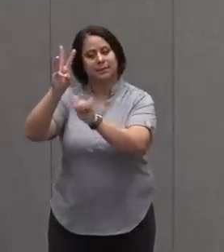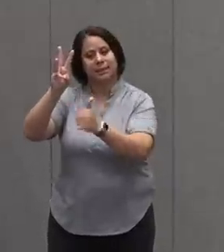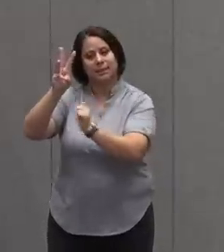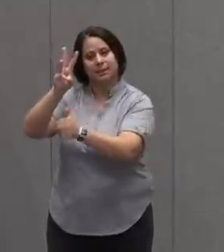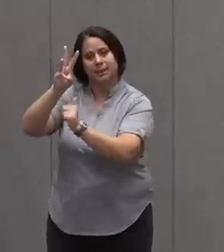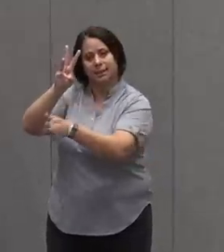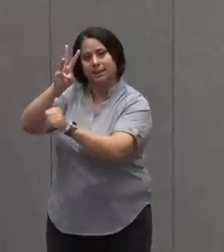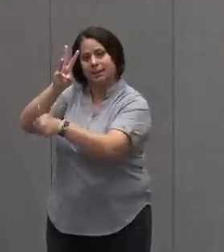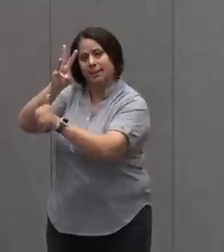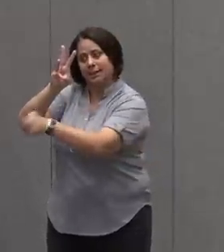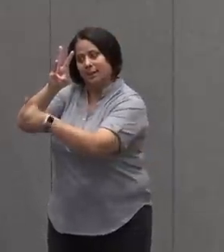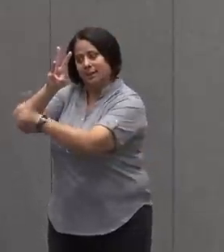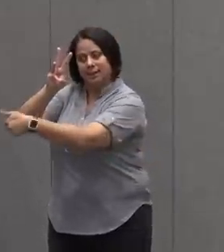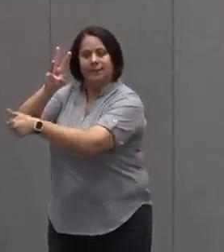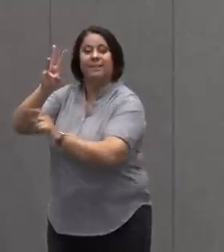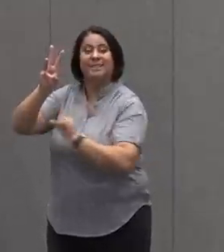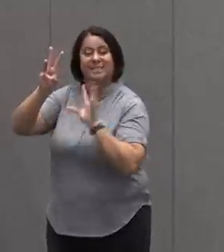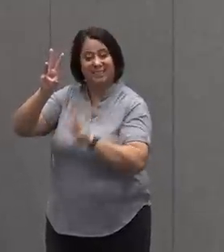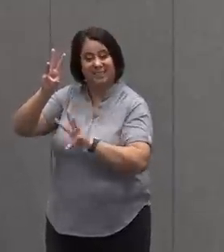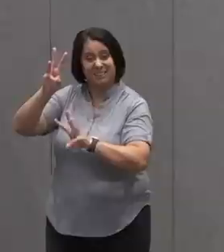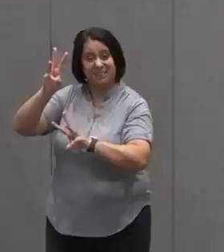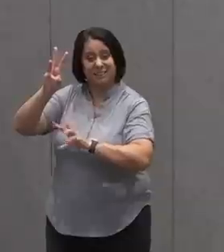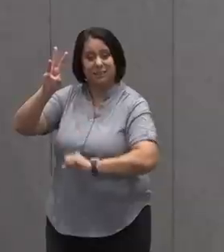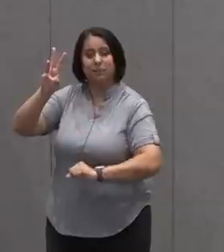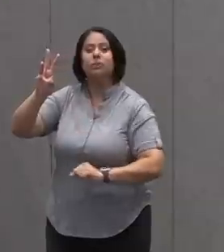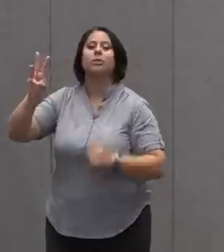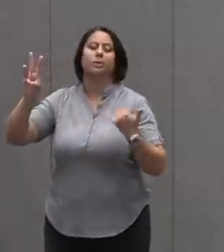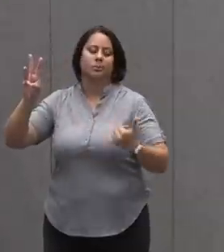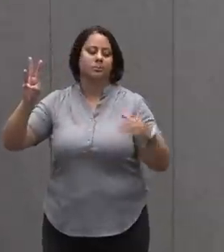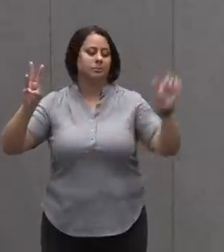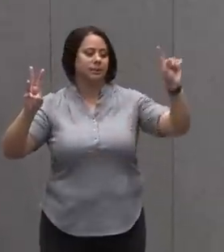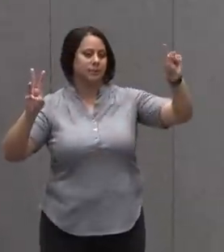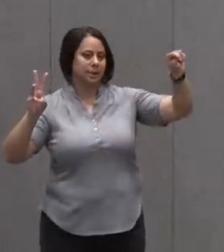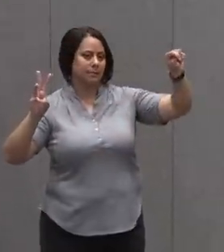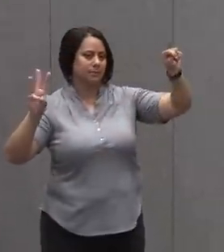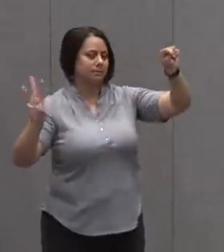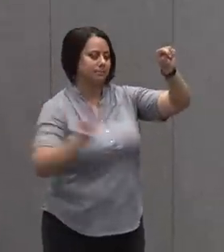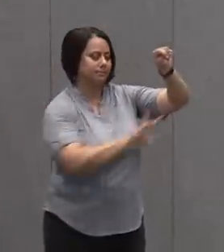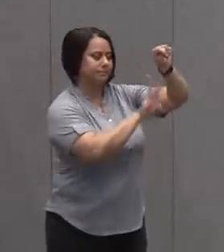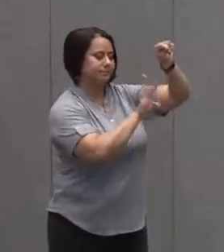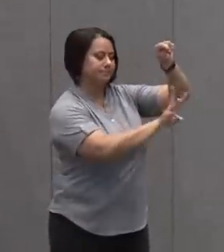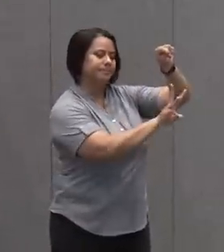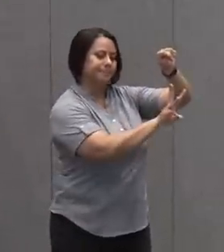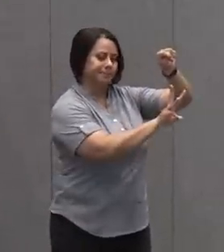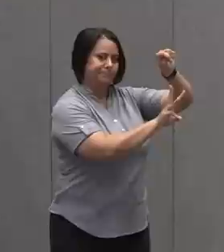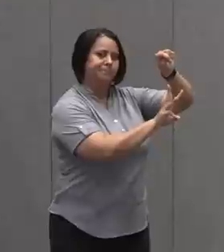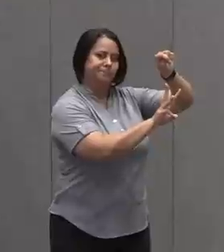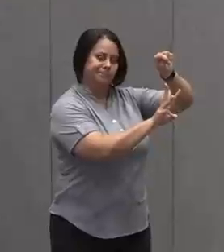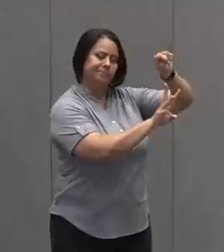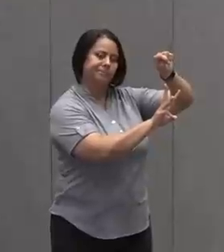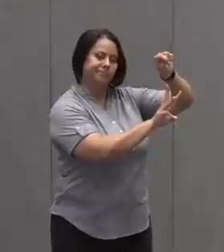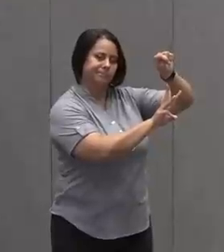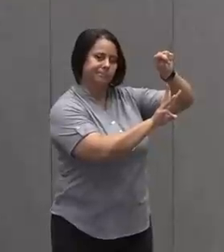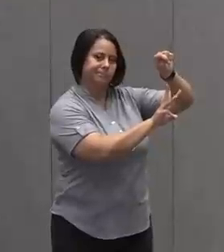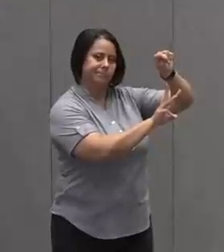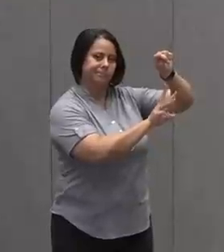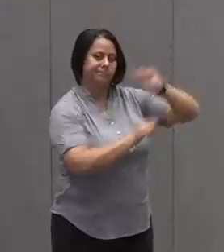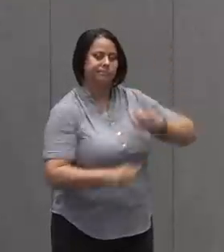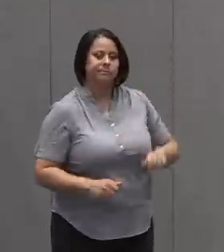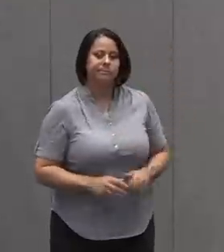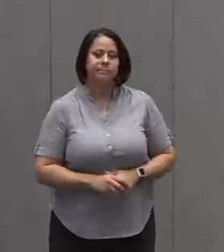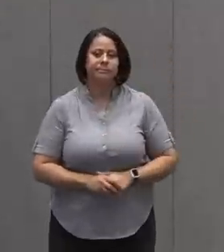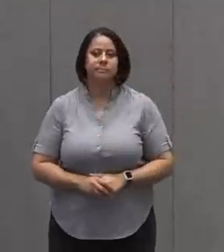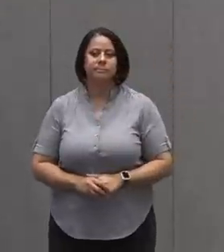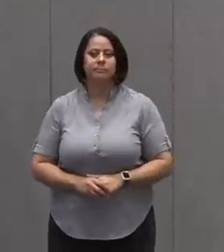60. So we want to put that six tens in here to represent that we have six tens in that number.